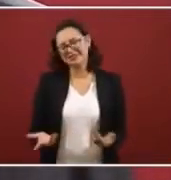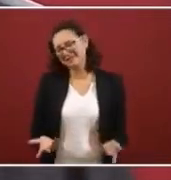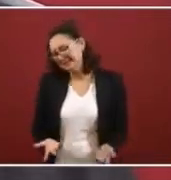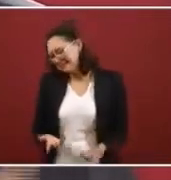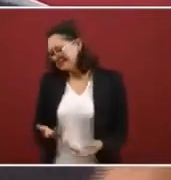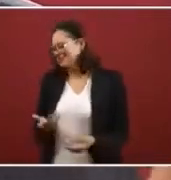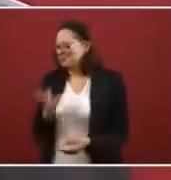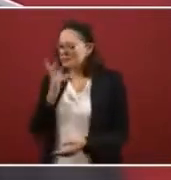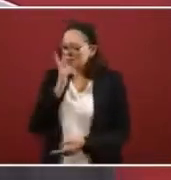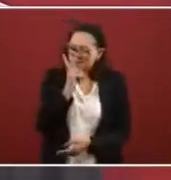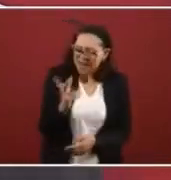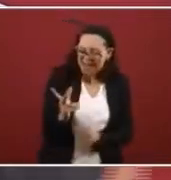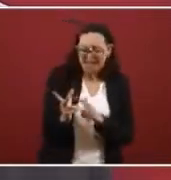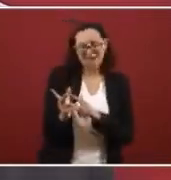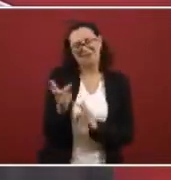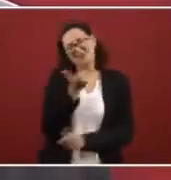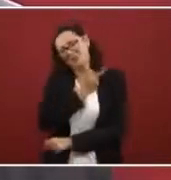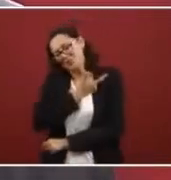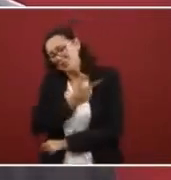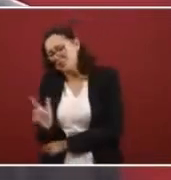I don't like to say it, but